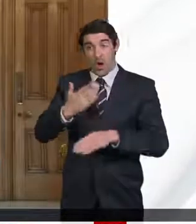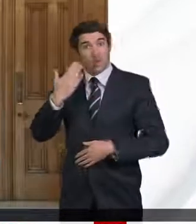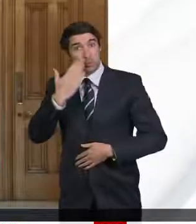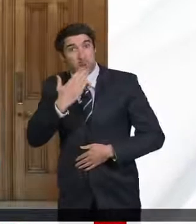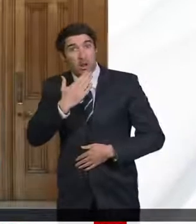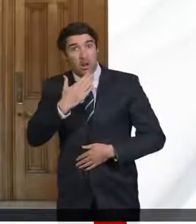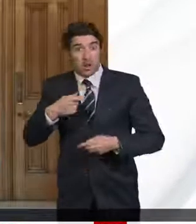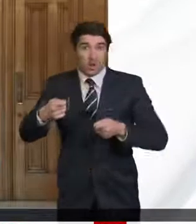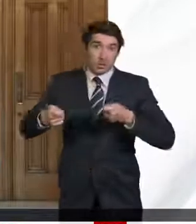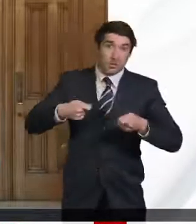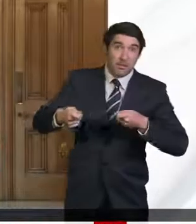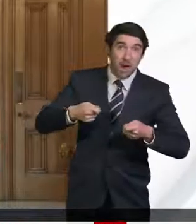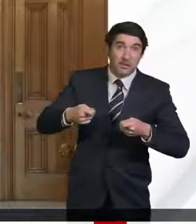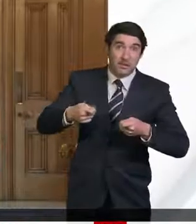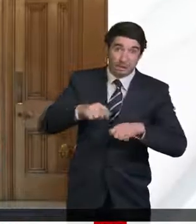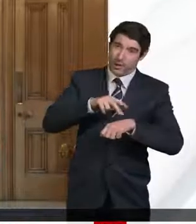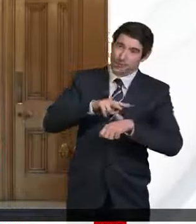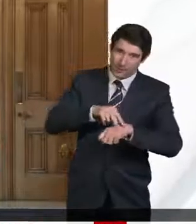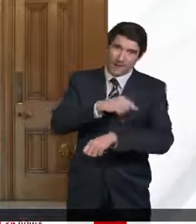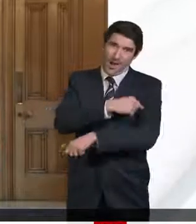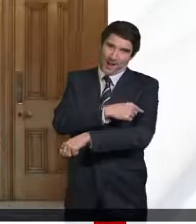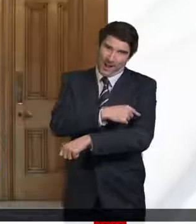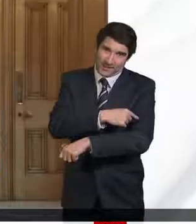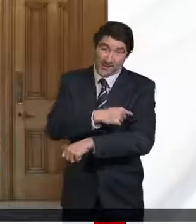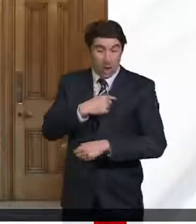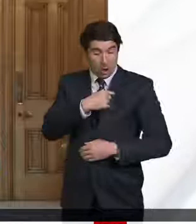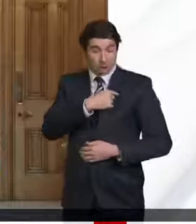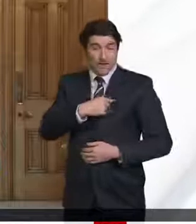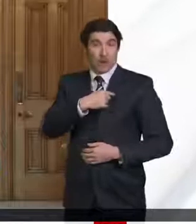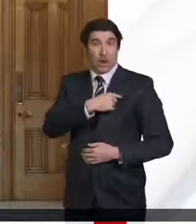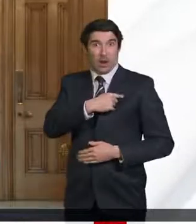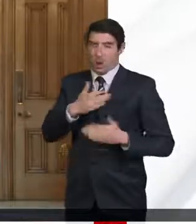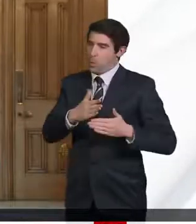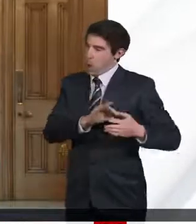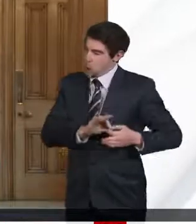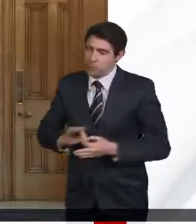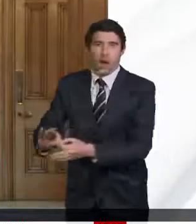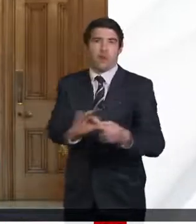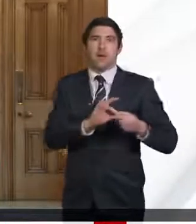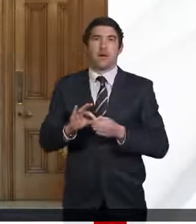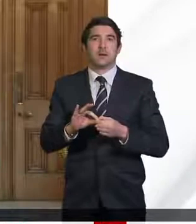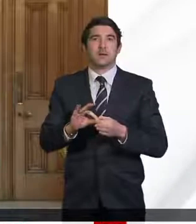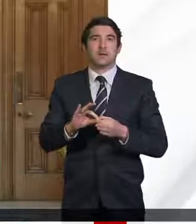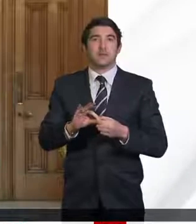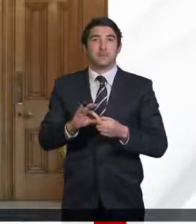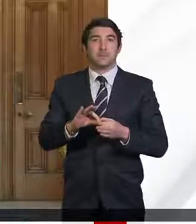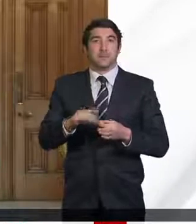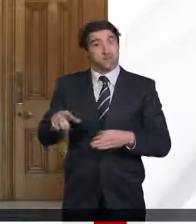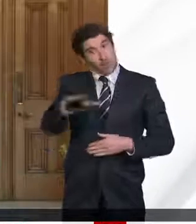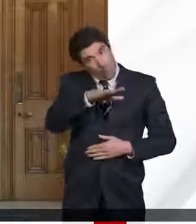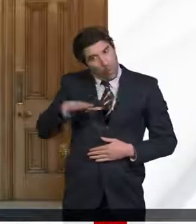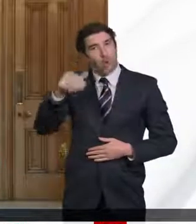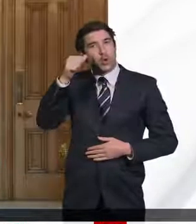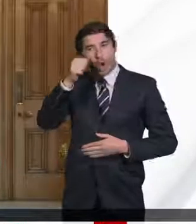thank them, and also the leaders of the trade unions who represent them. In this united national effort, we're also